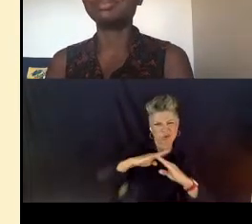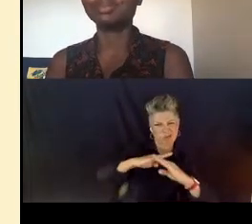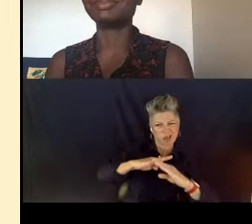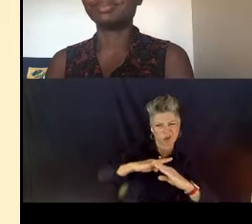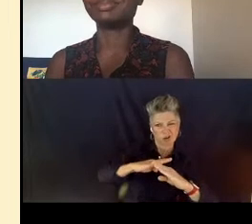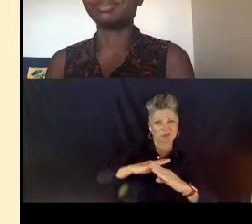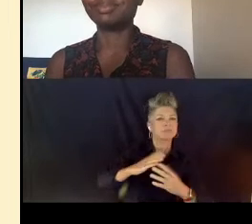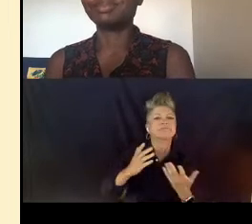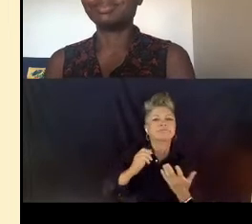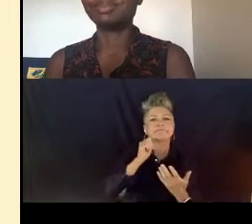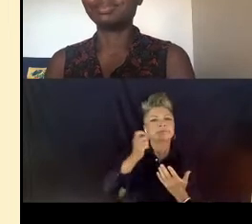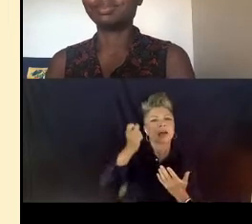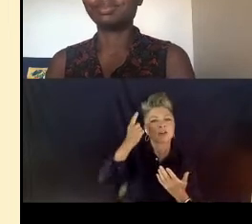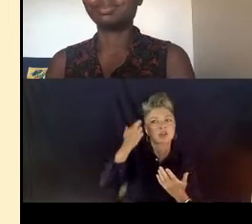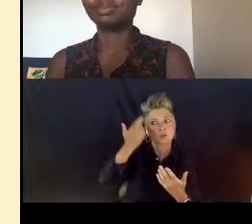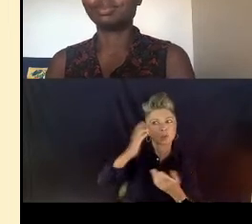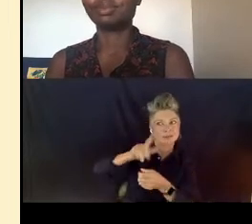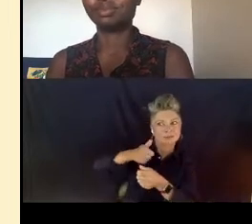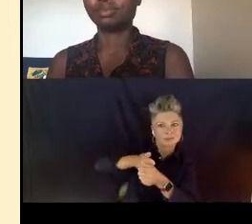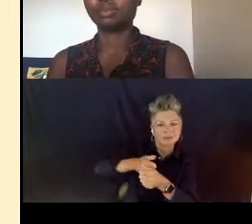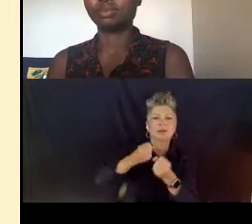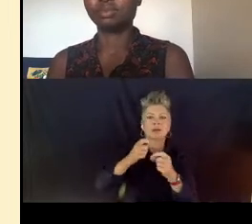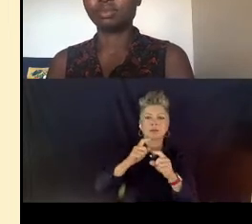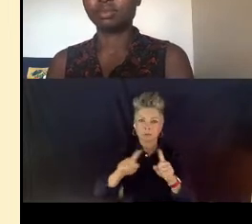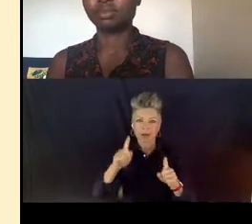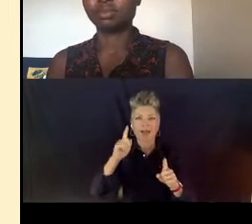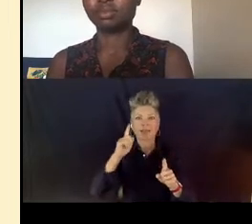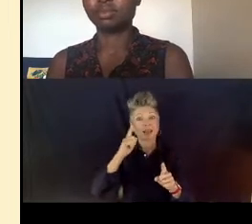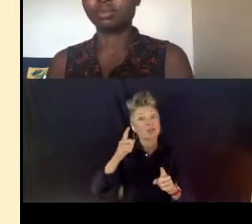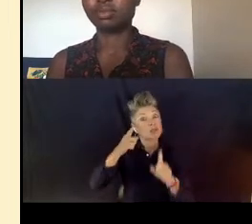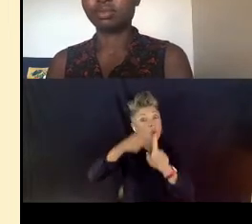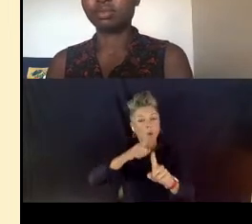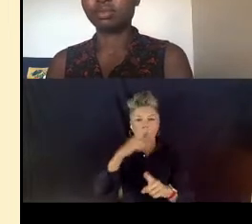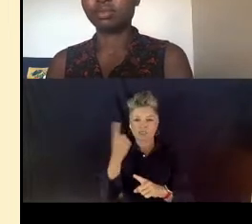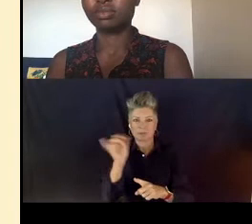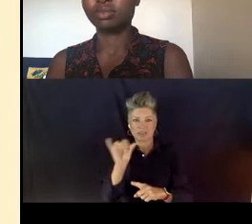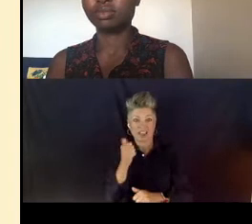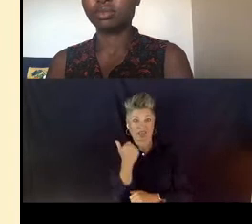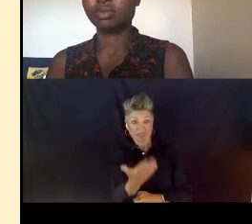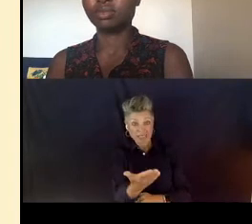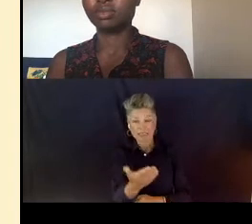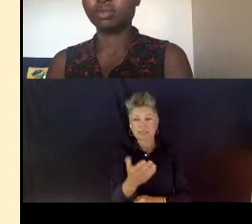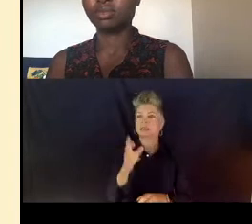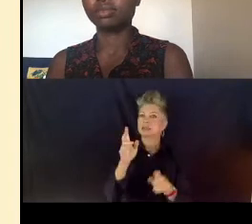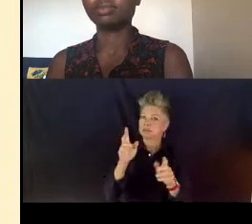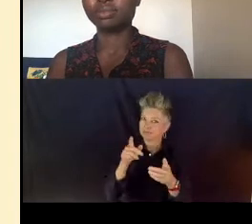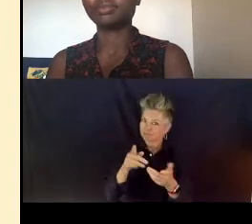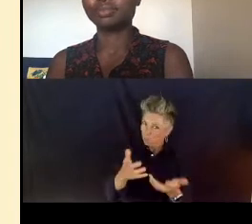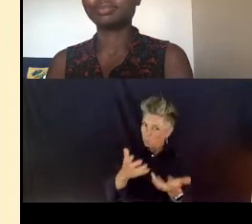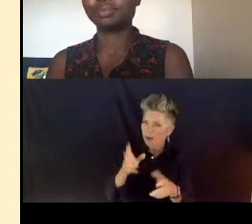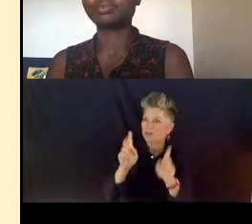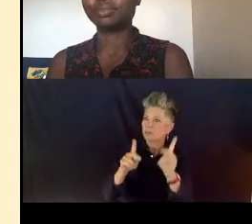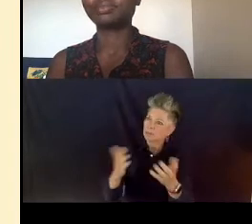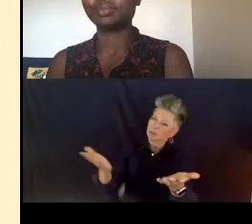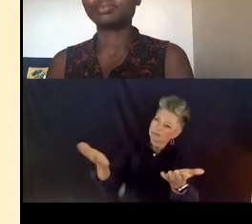was something along these lines that they would have probably liked to see the community engage in. So I